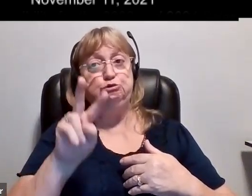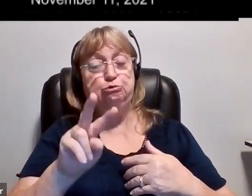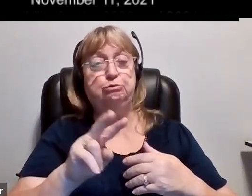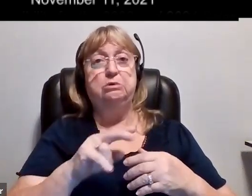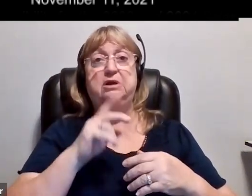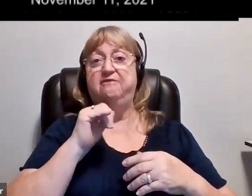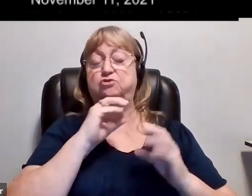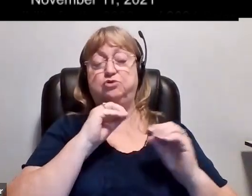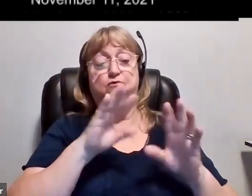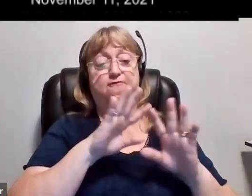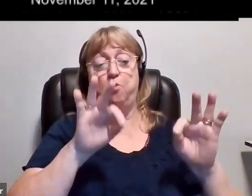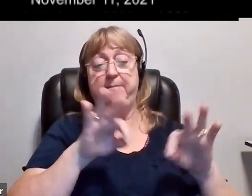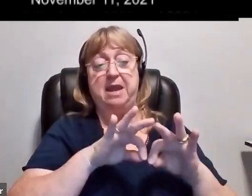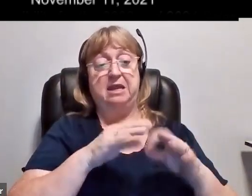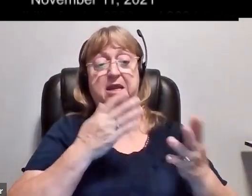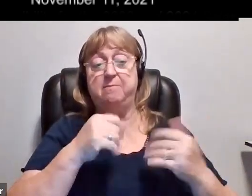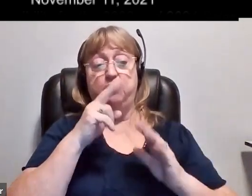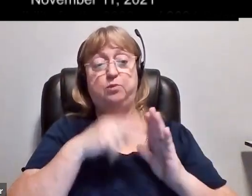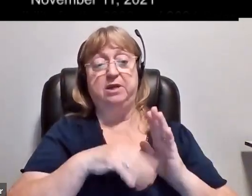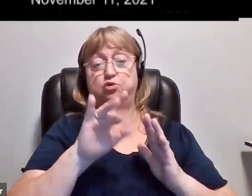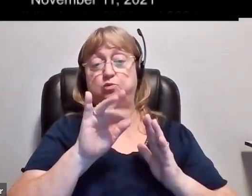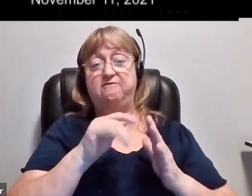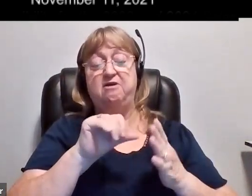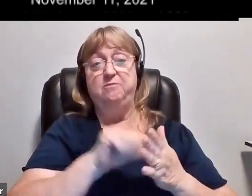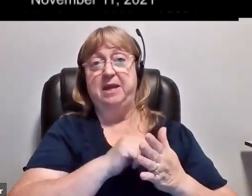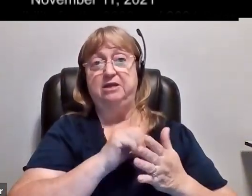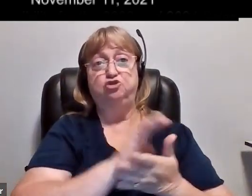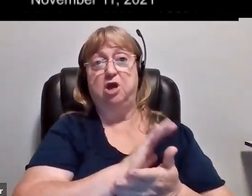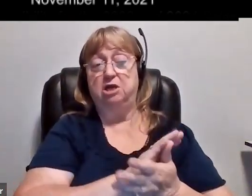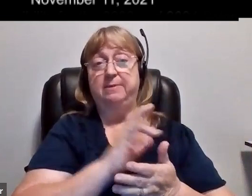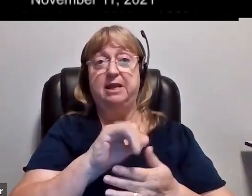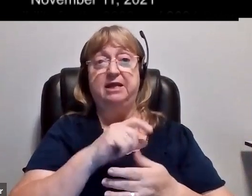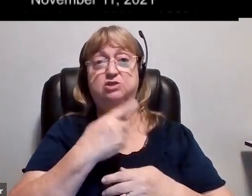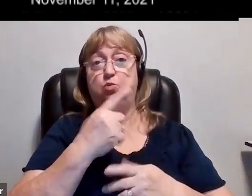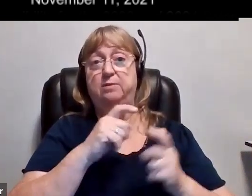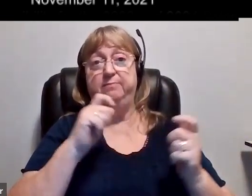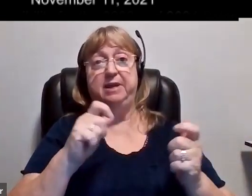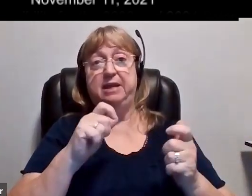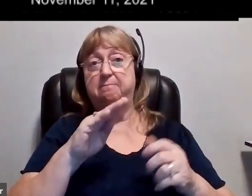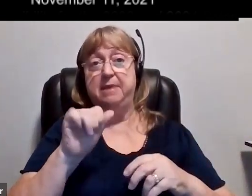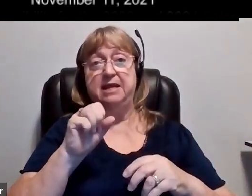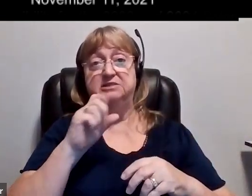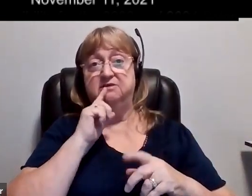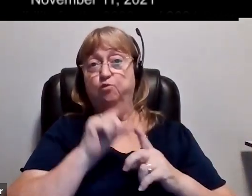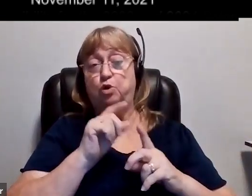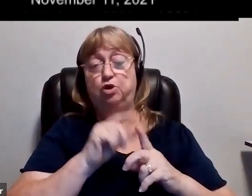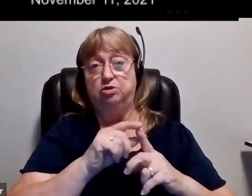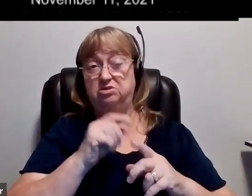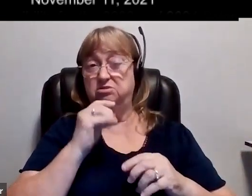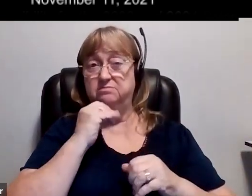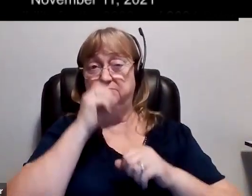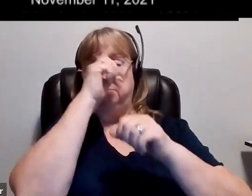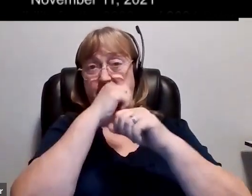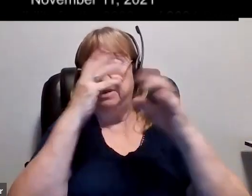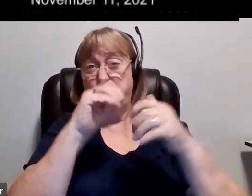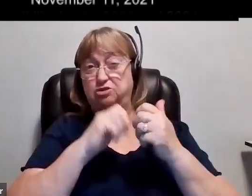if there's no formatting, he might read a 25-page document like it's just one big mass of words. You can imagine how difficult that would be to parse